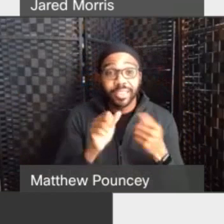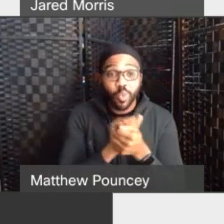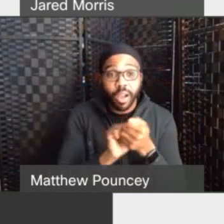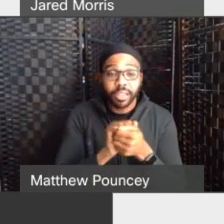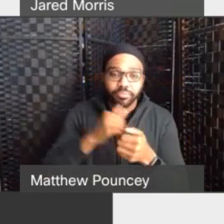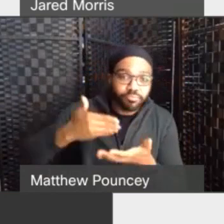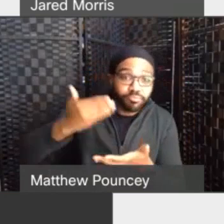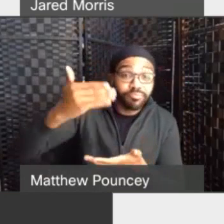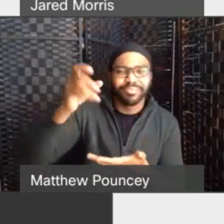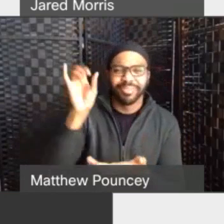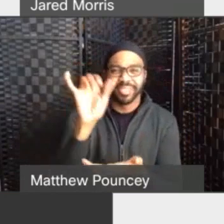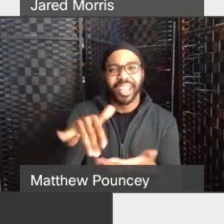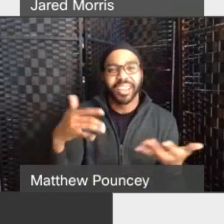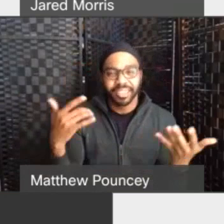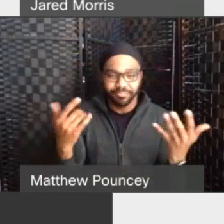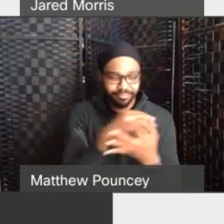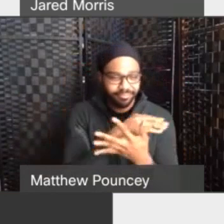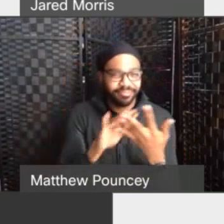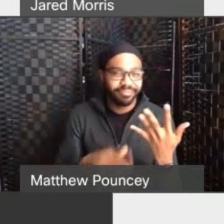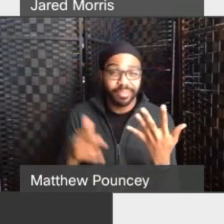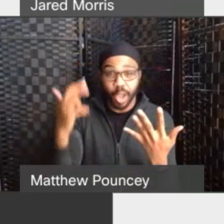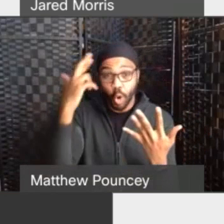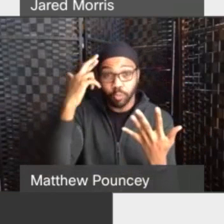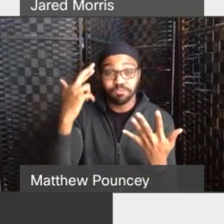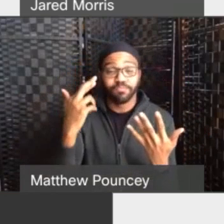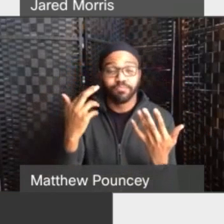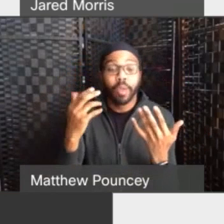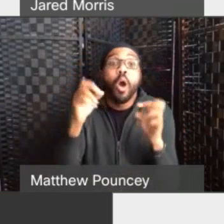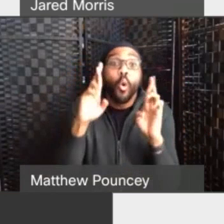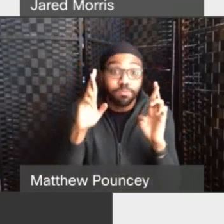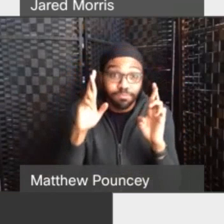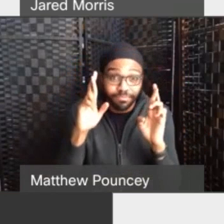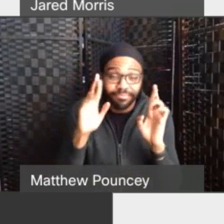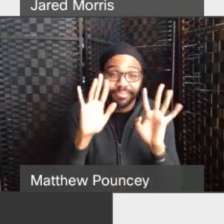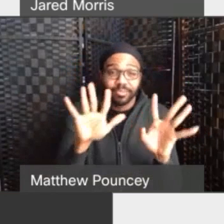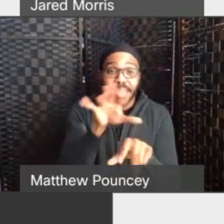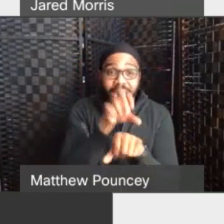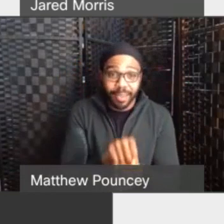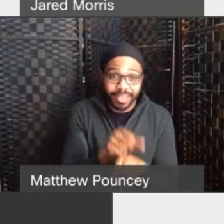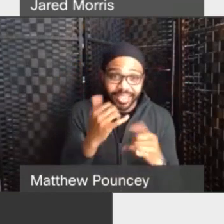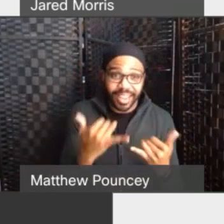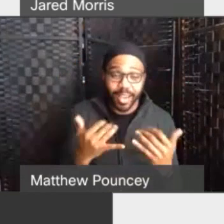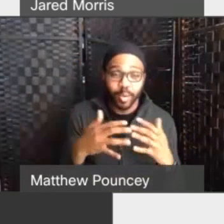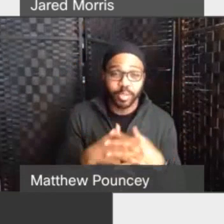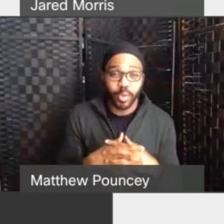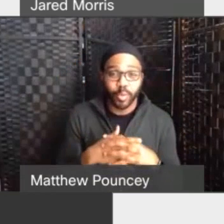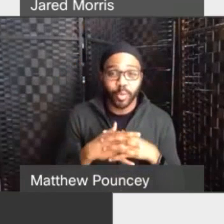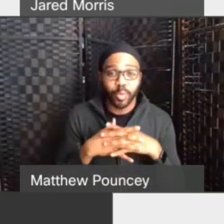regularly, all those things that I hope have become just habit by now. So